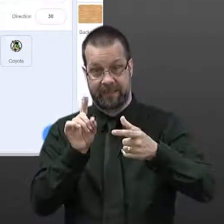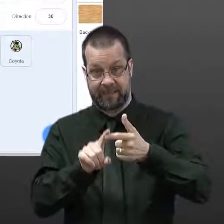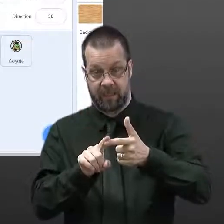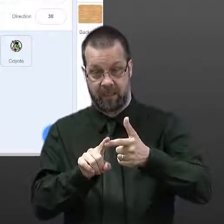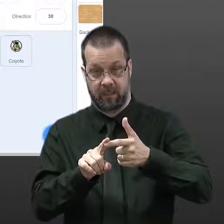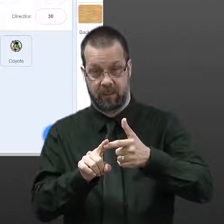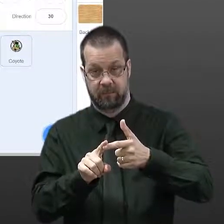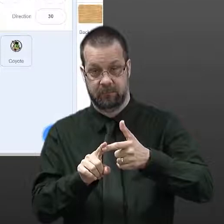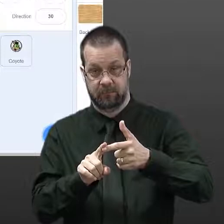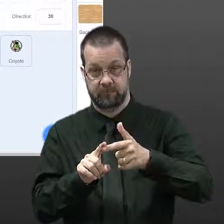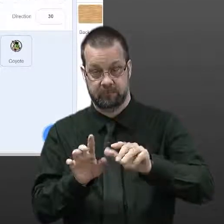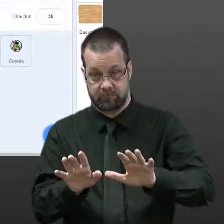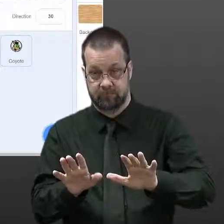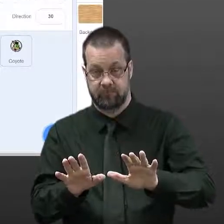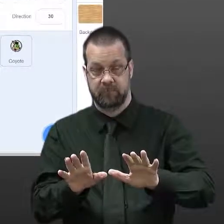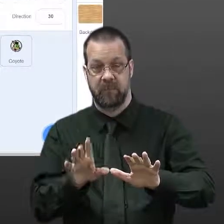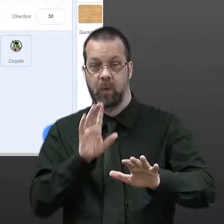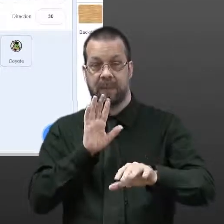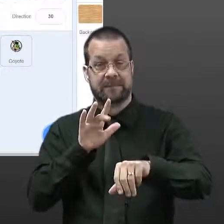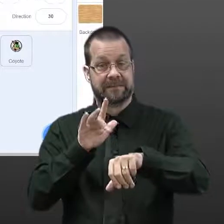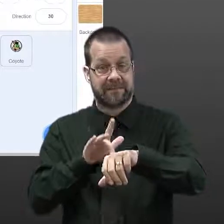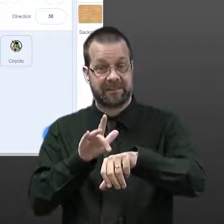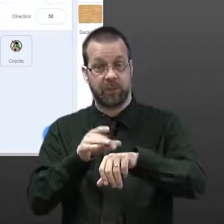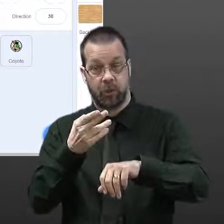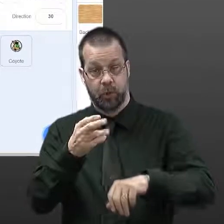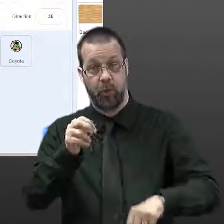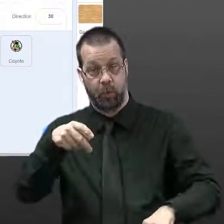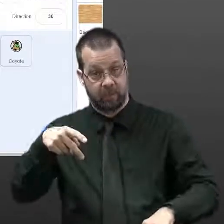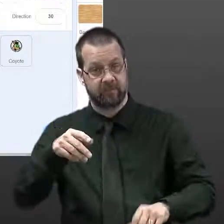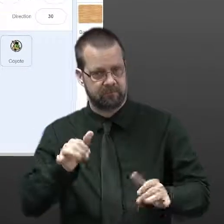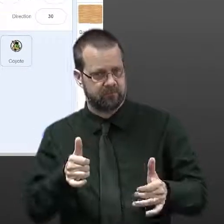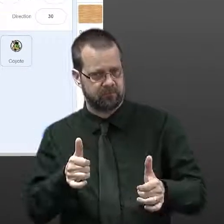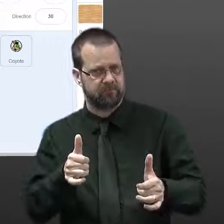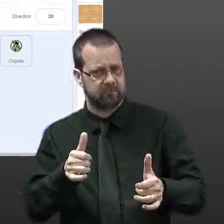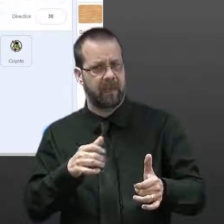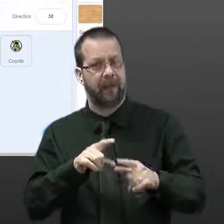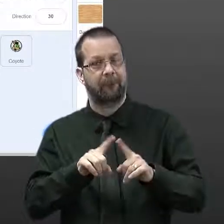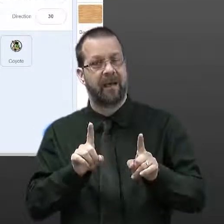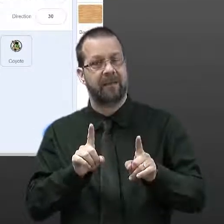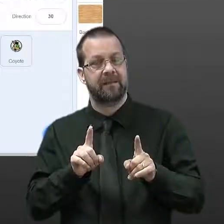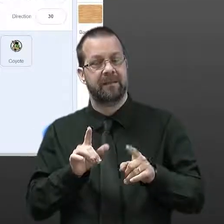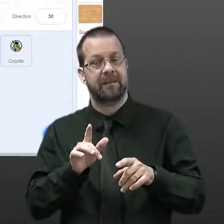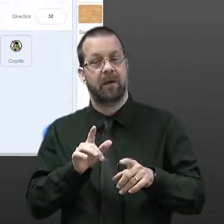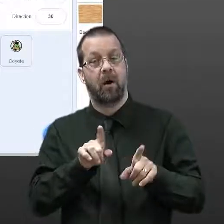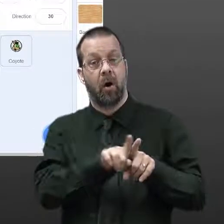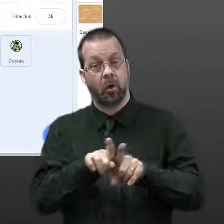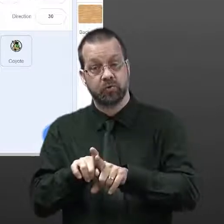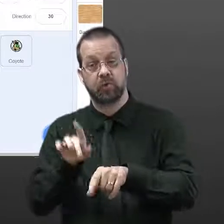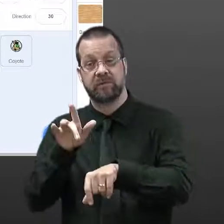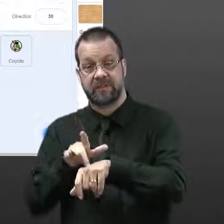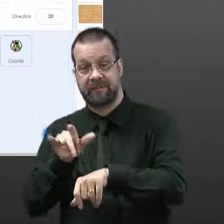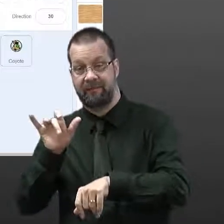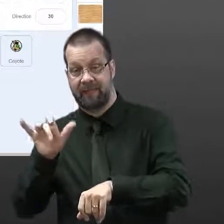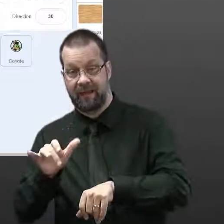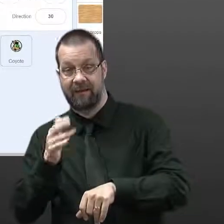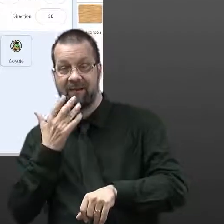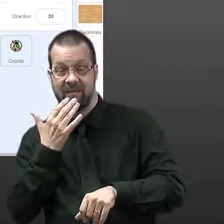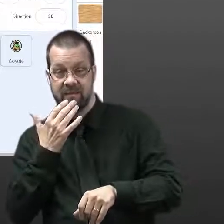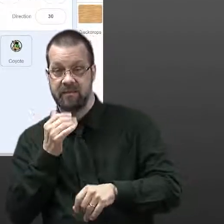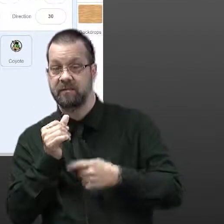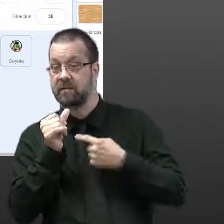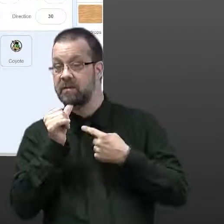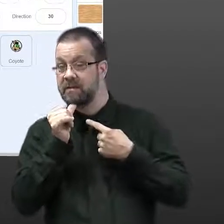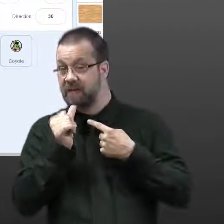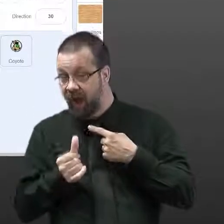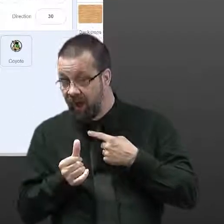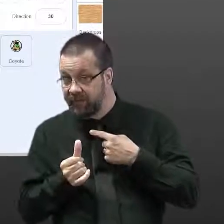time we still want to check to make sure that it's touching the hoop, but we want to make sure that it's also touching this color. So we're just going to get rid